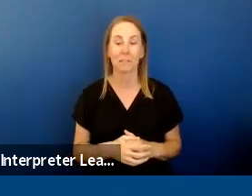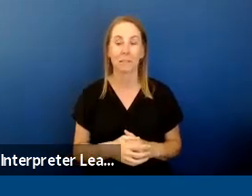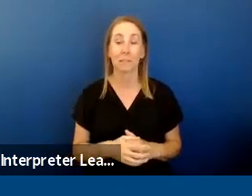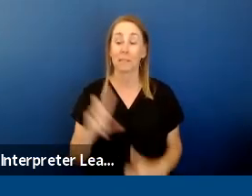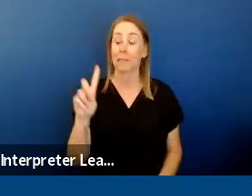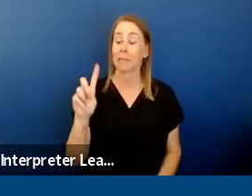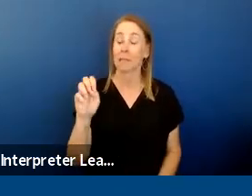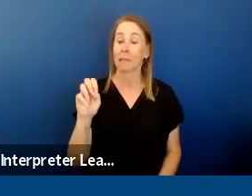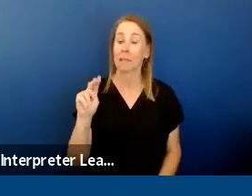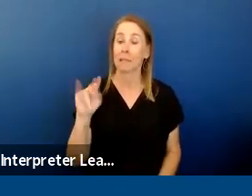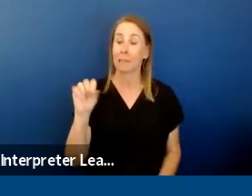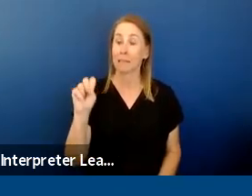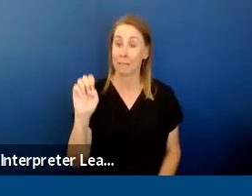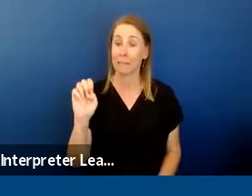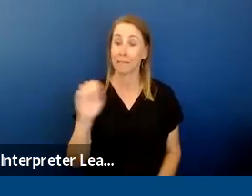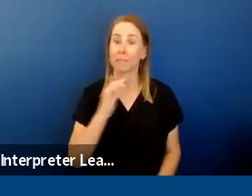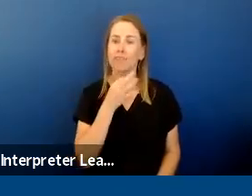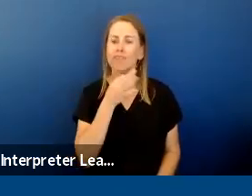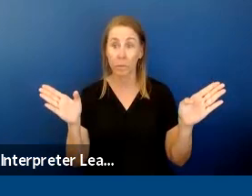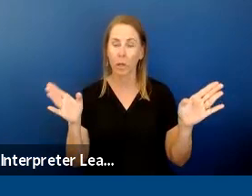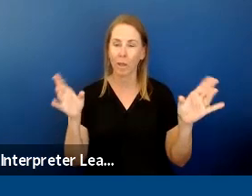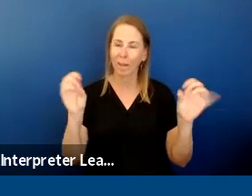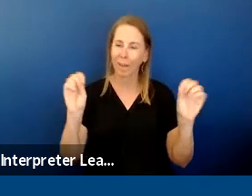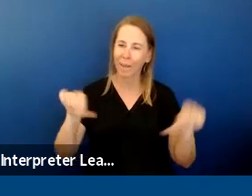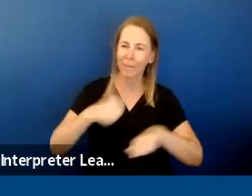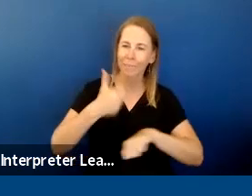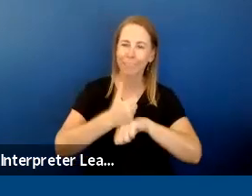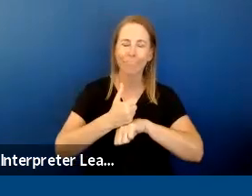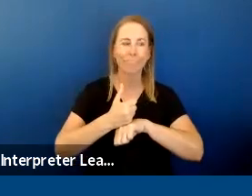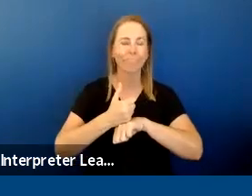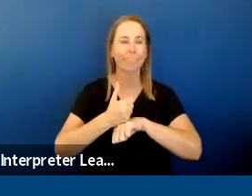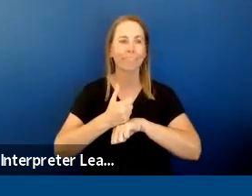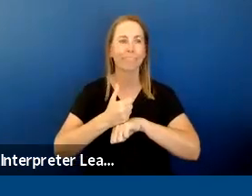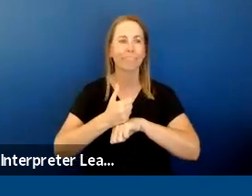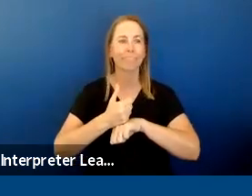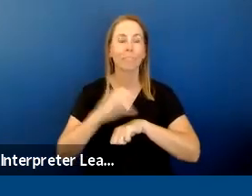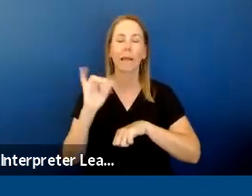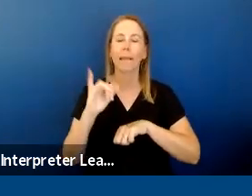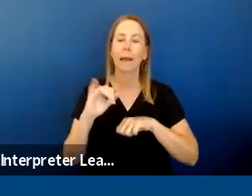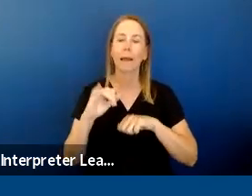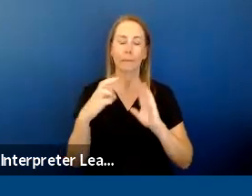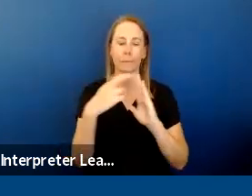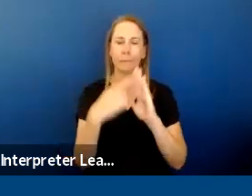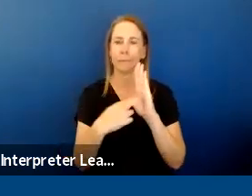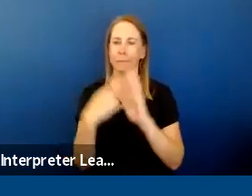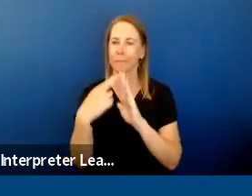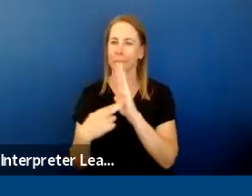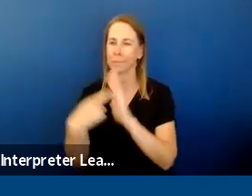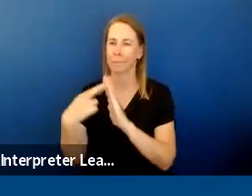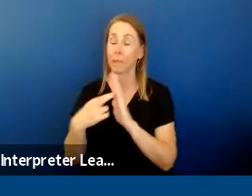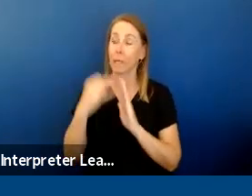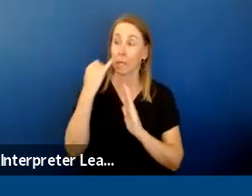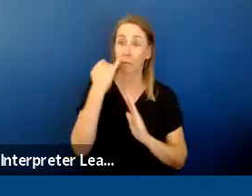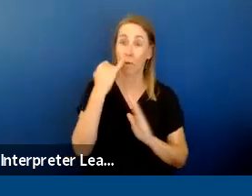Denise asks, is there any additional help available for evacuating disabled persons during an